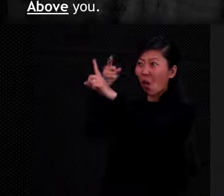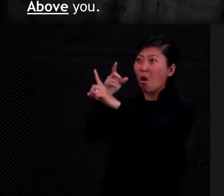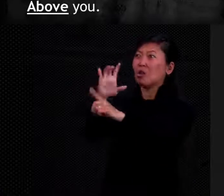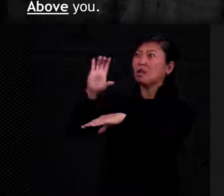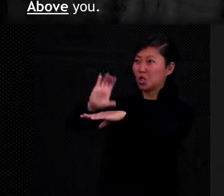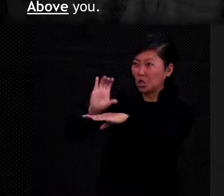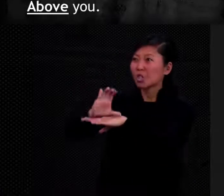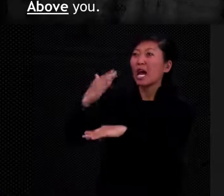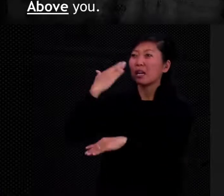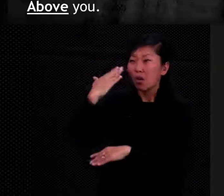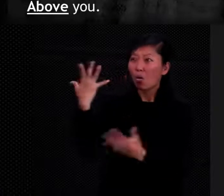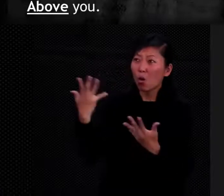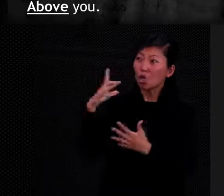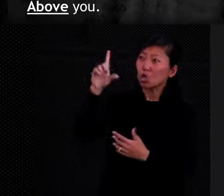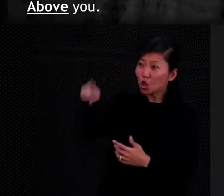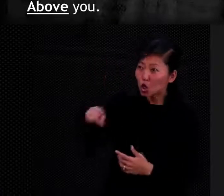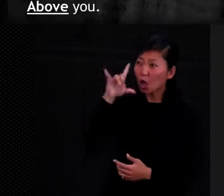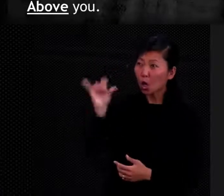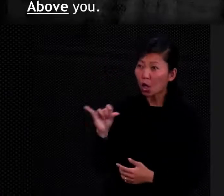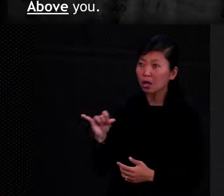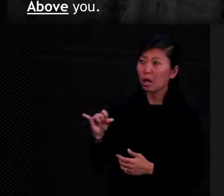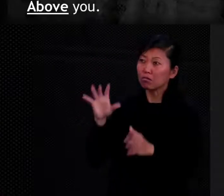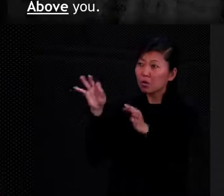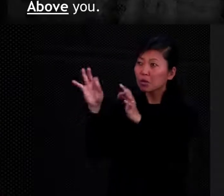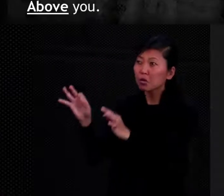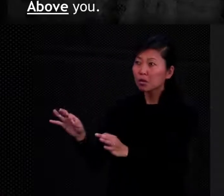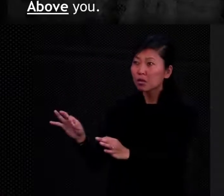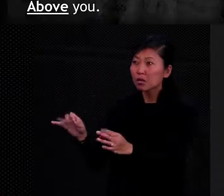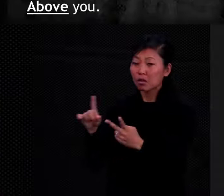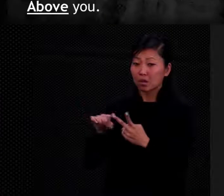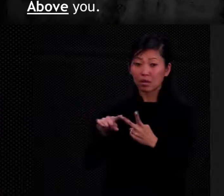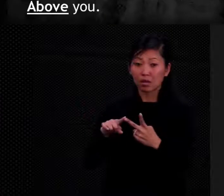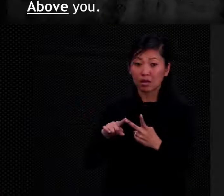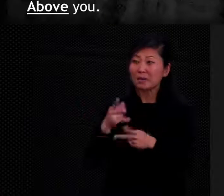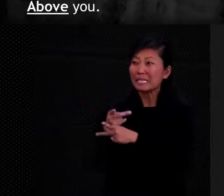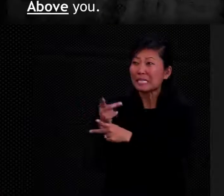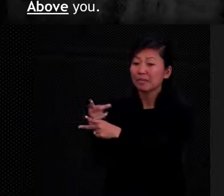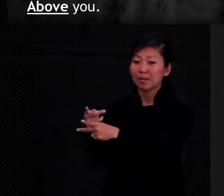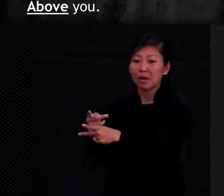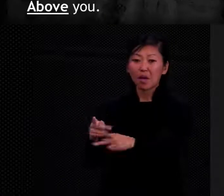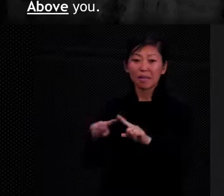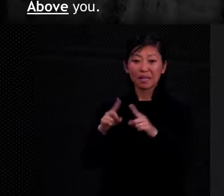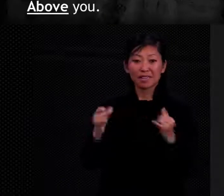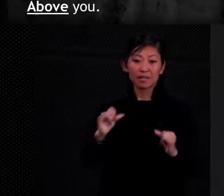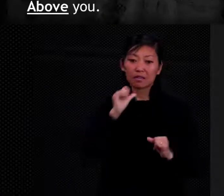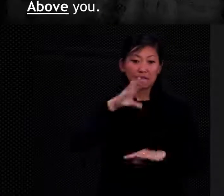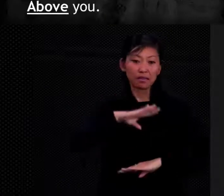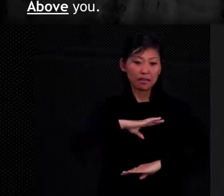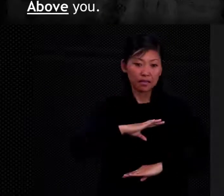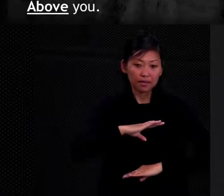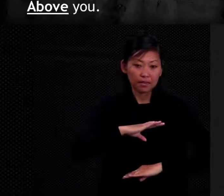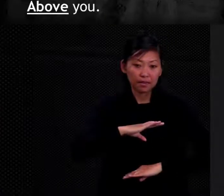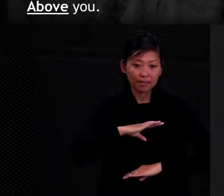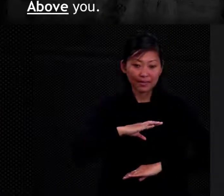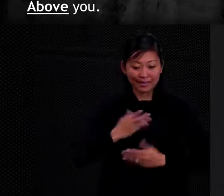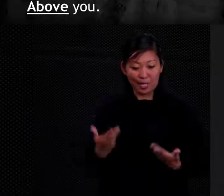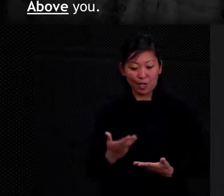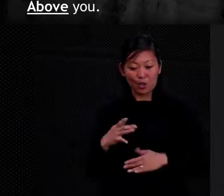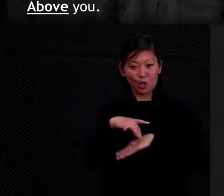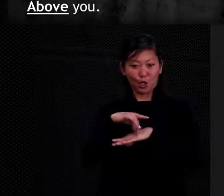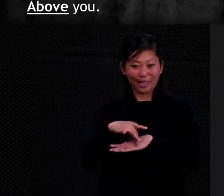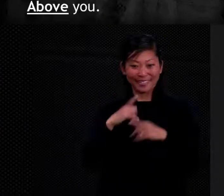church and nothing ever measures up. You ever feel that tension? I do all the time.